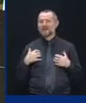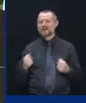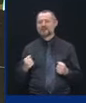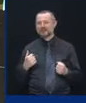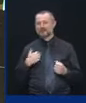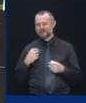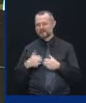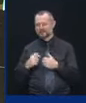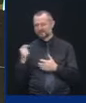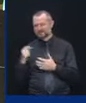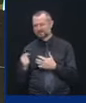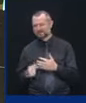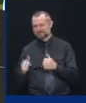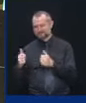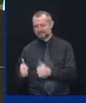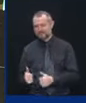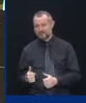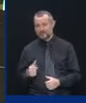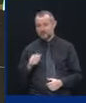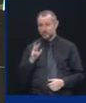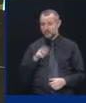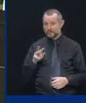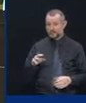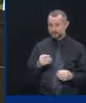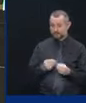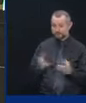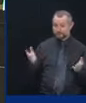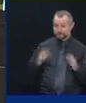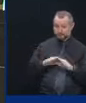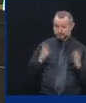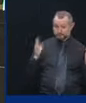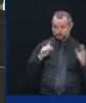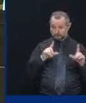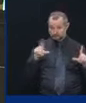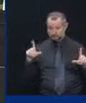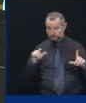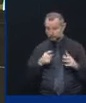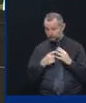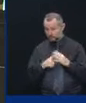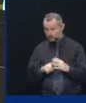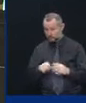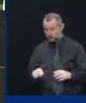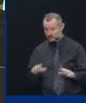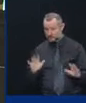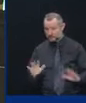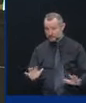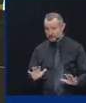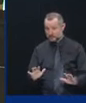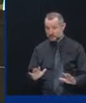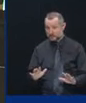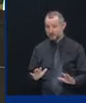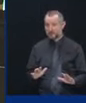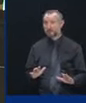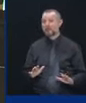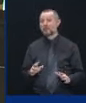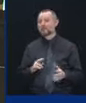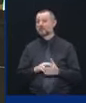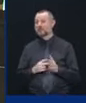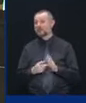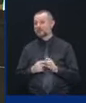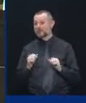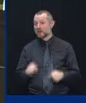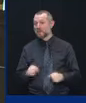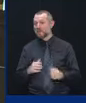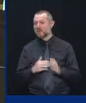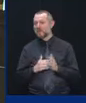correctly, your website will open with that as a possibility on Sunday. We're talking about potentially millions of